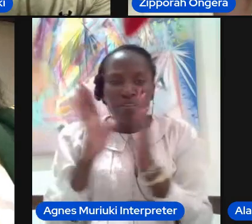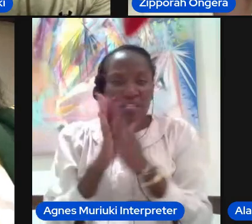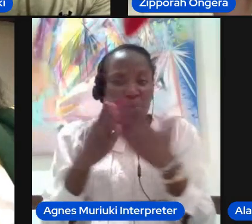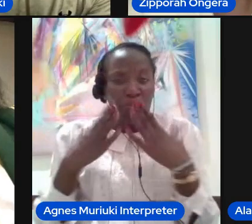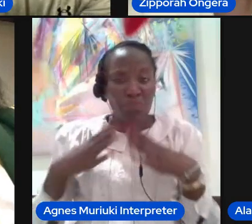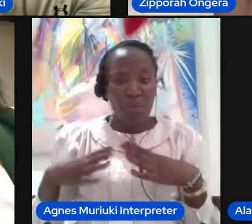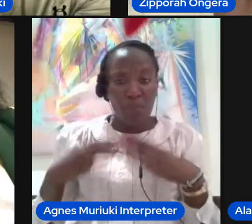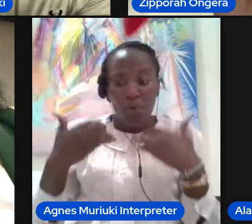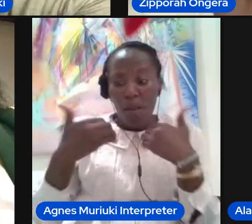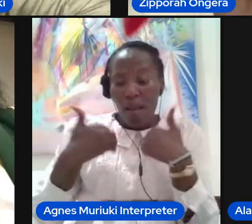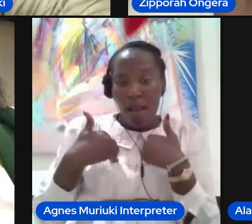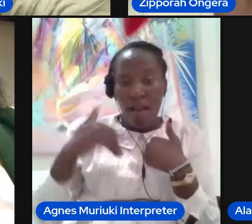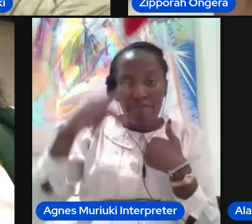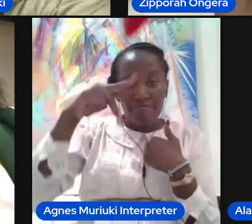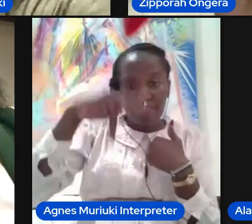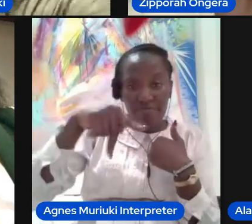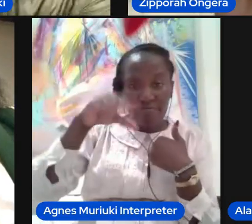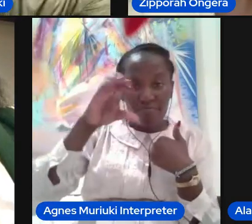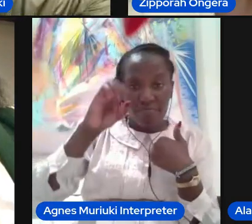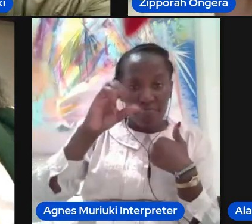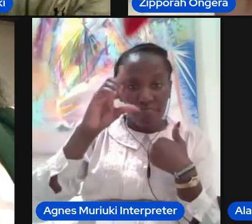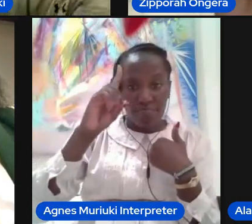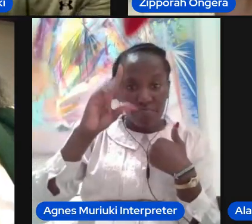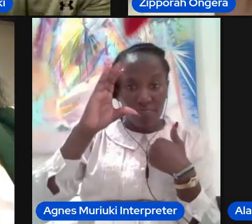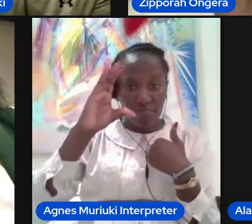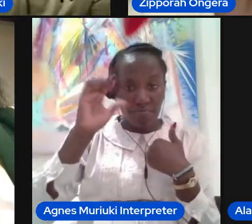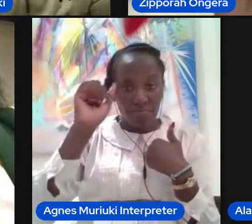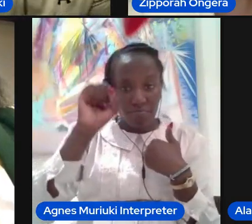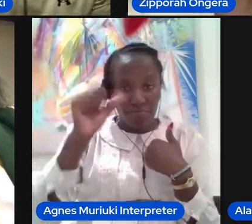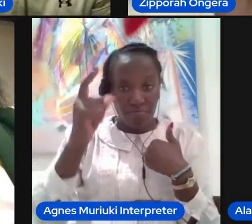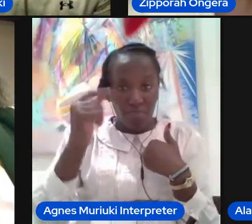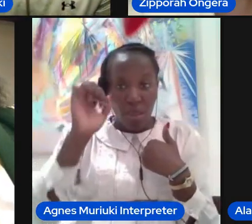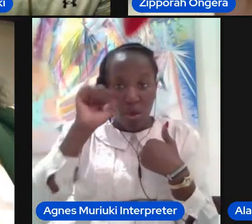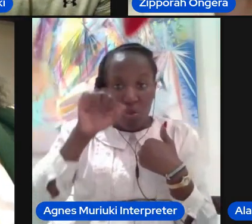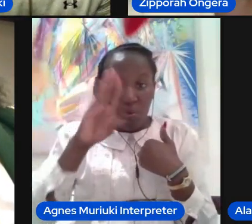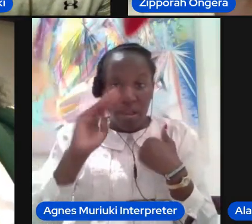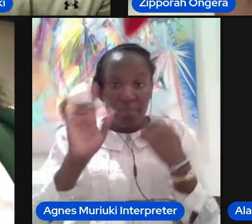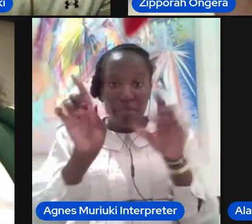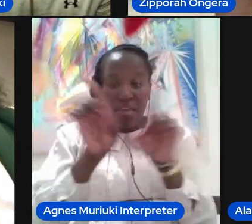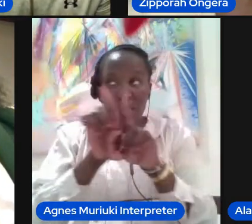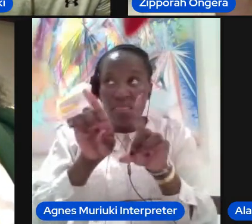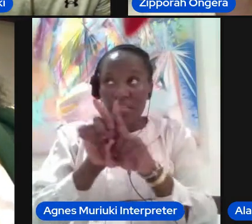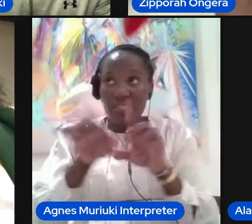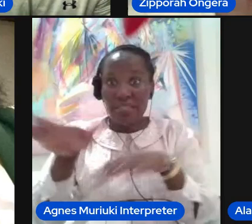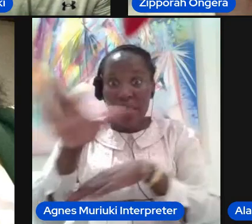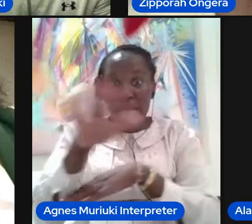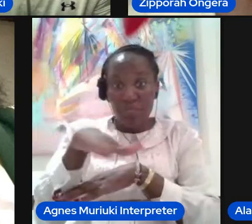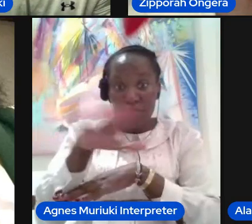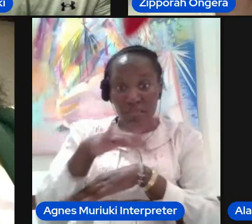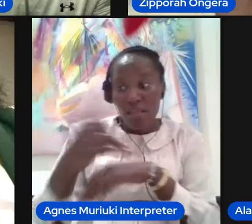podcast. You can be in the same space. Let's say you are talking to people